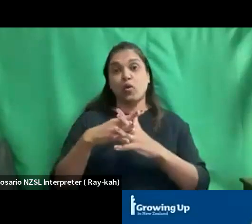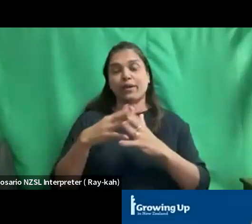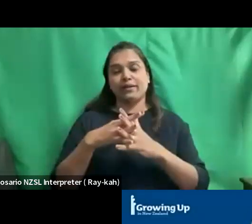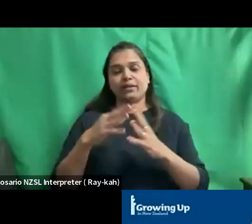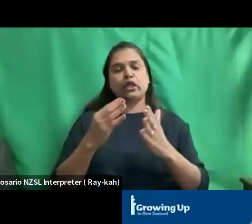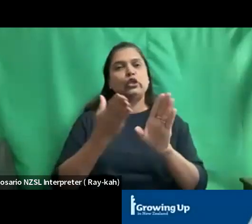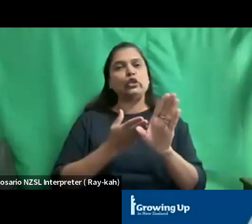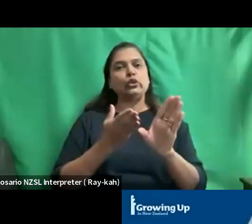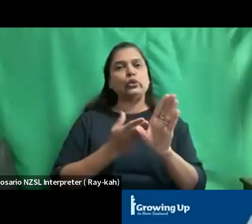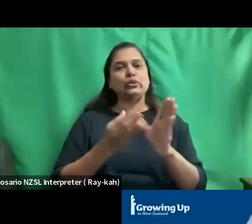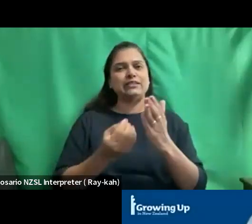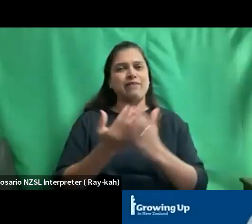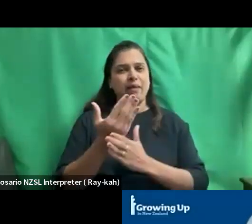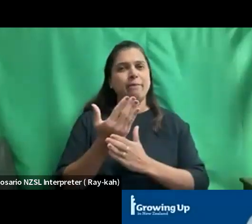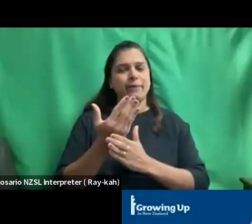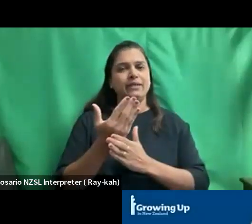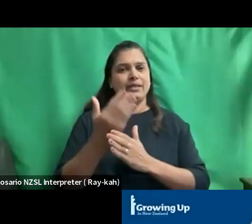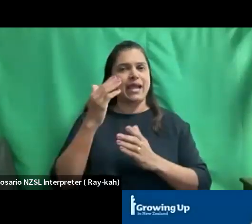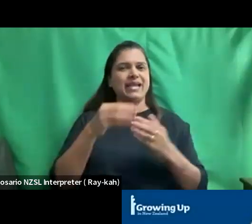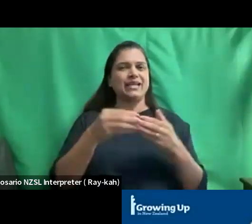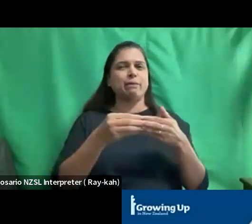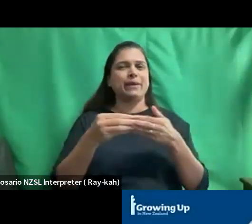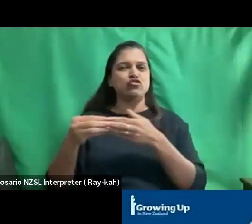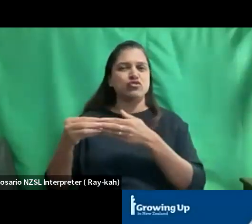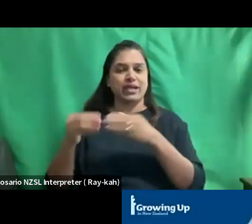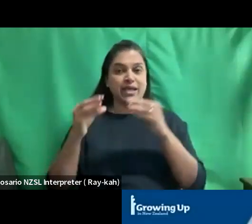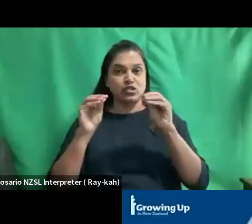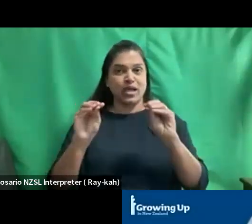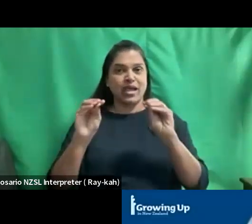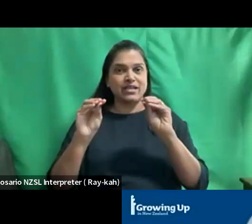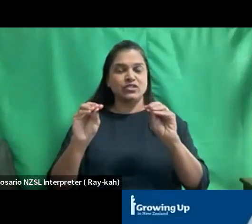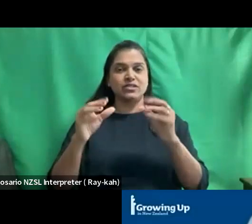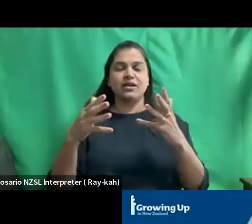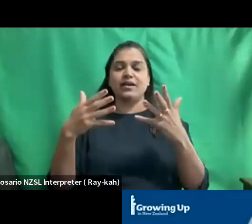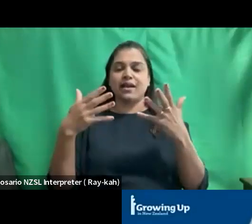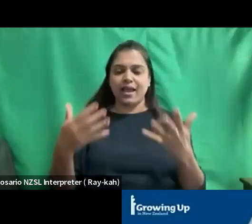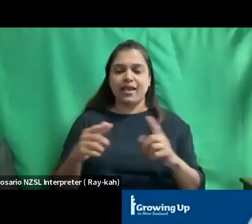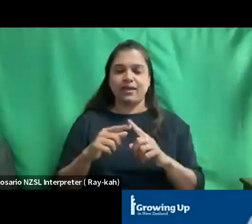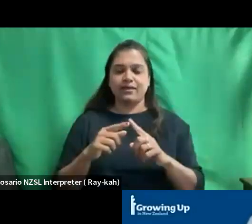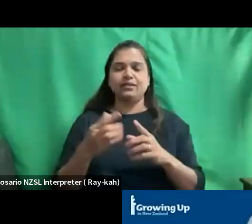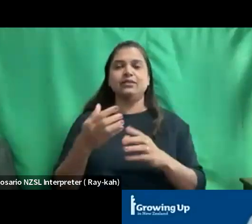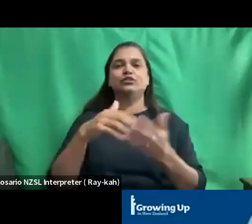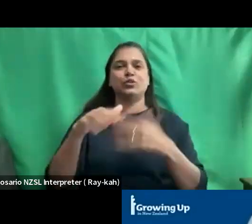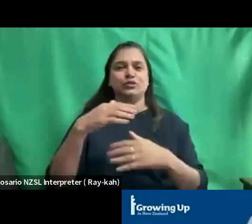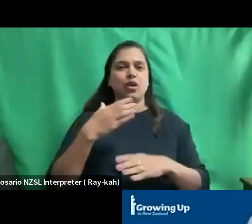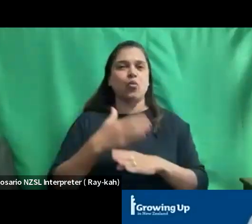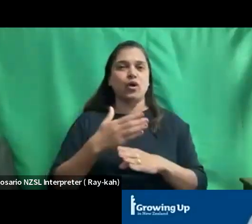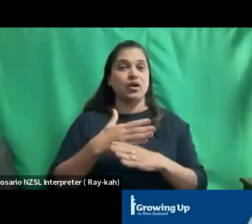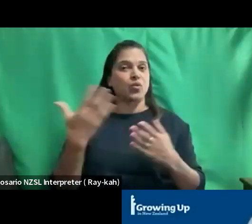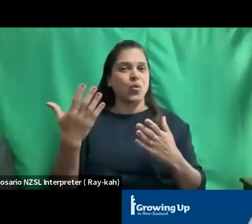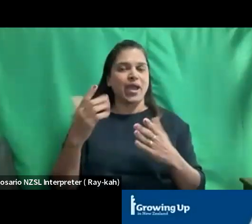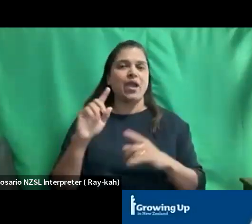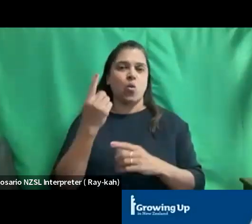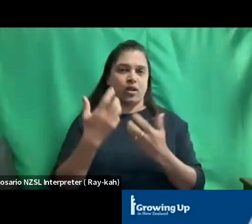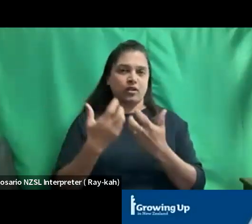youth mentoring in the Faculty of Education and Social Work at Waipapa Taumataro. Pat is an applied